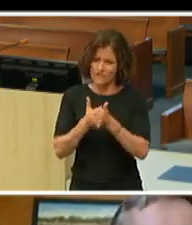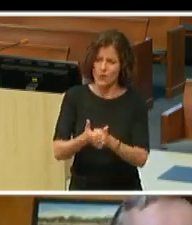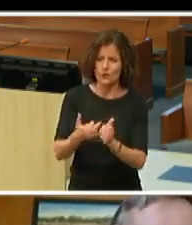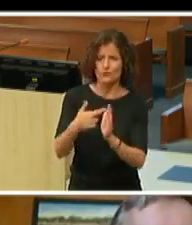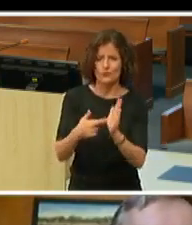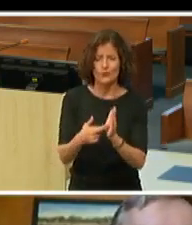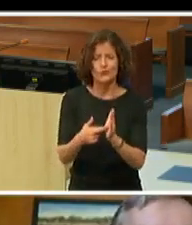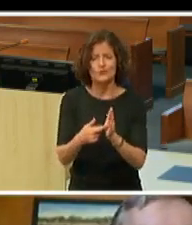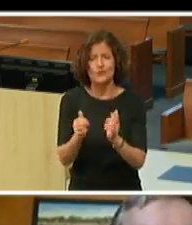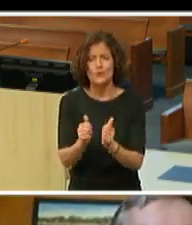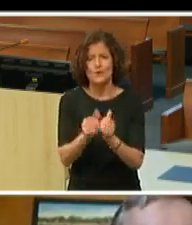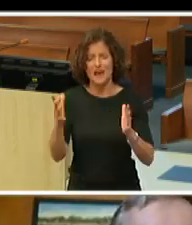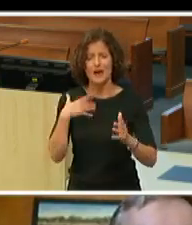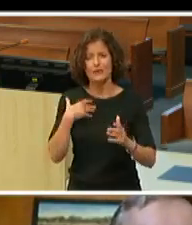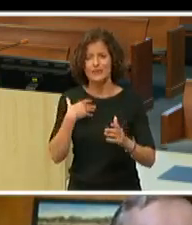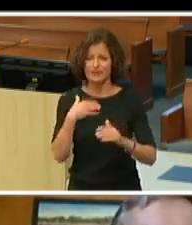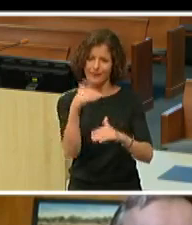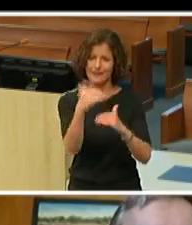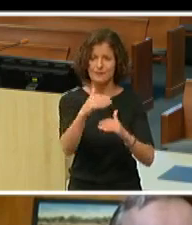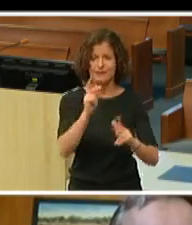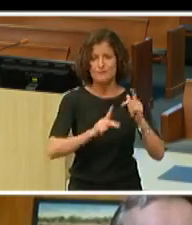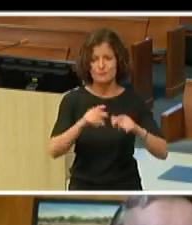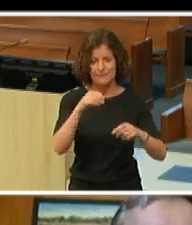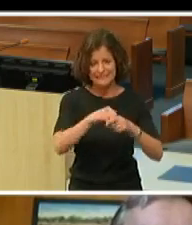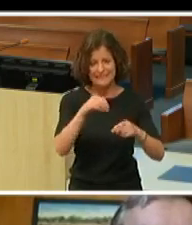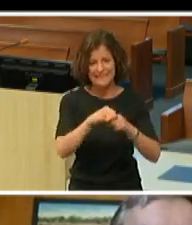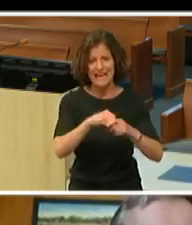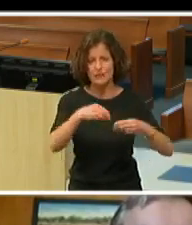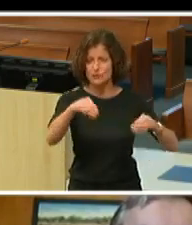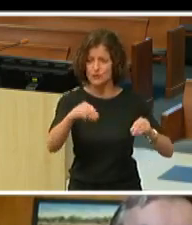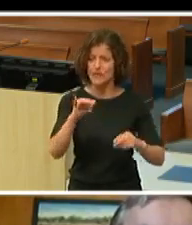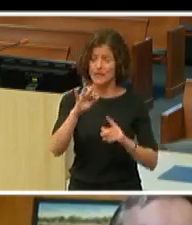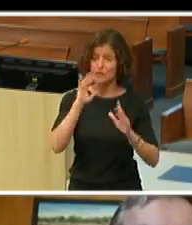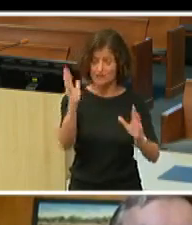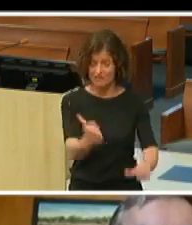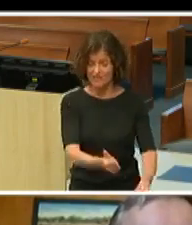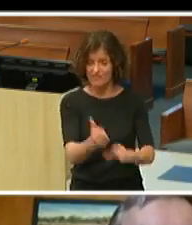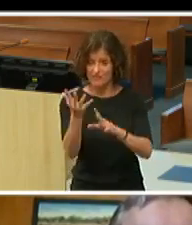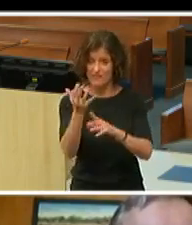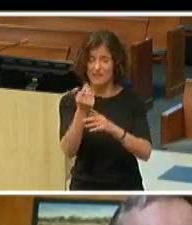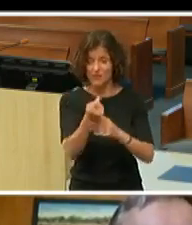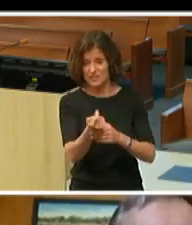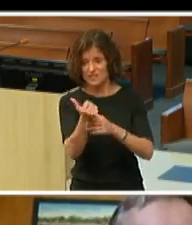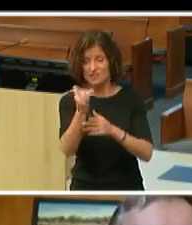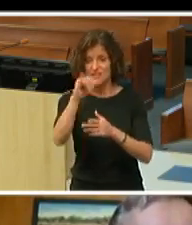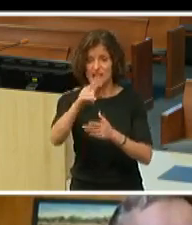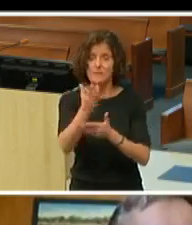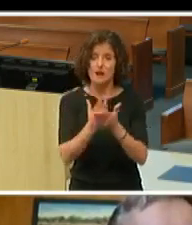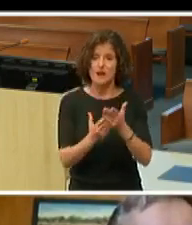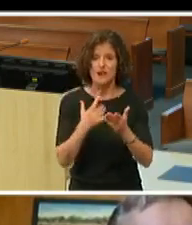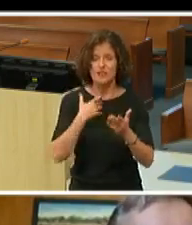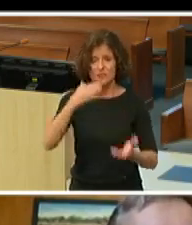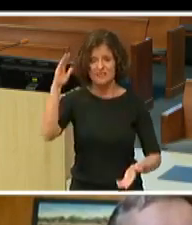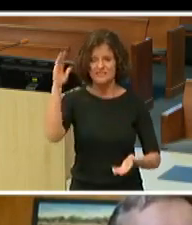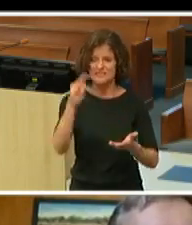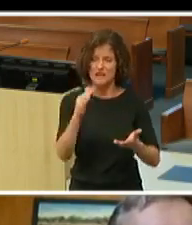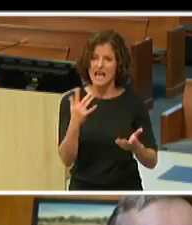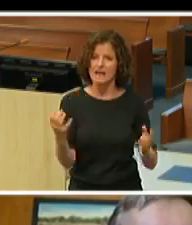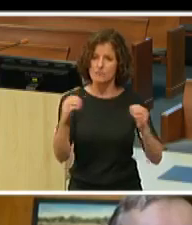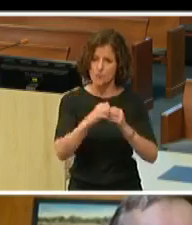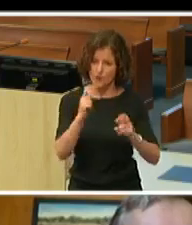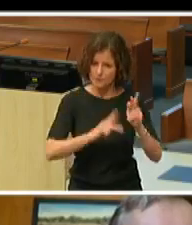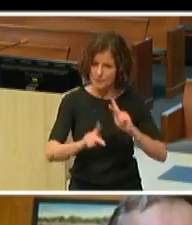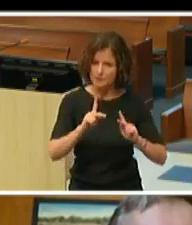longer. So if we do away with the occupancy restriction or significantly increase it, one, I don't think we have much more risk to the public